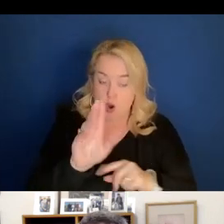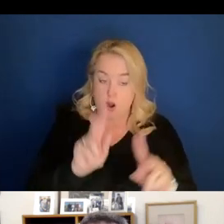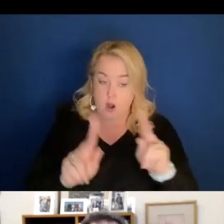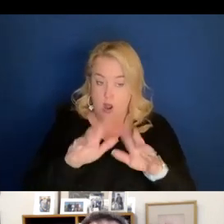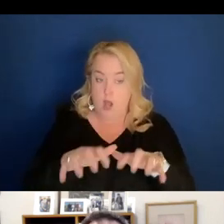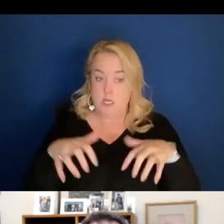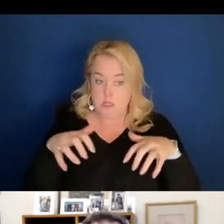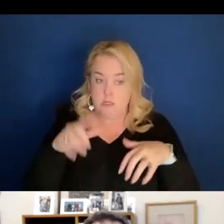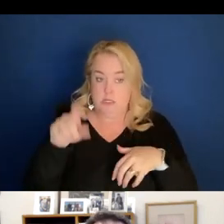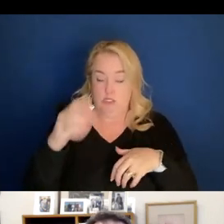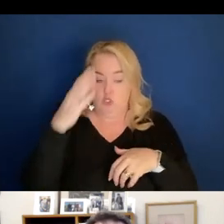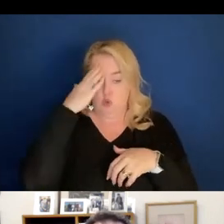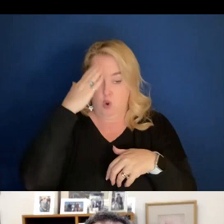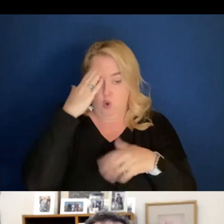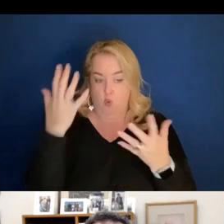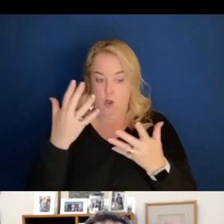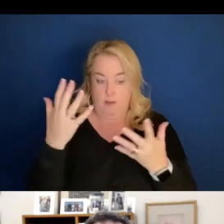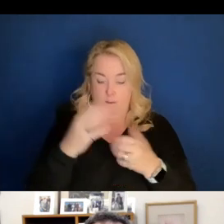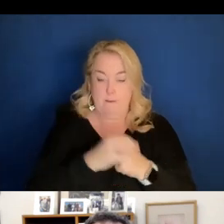audience know about